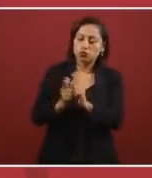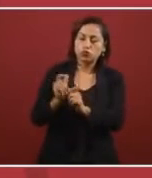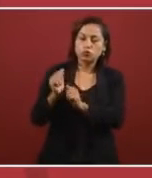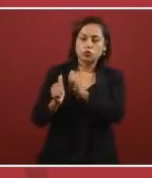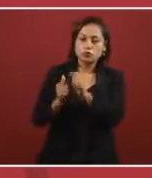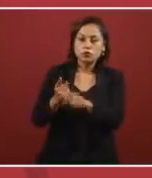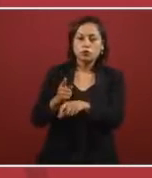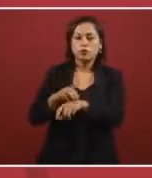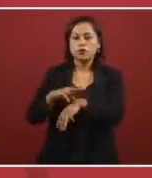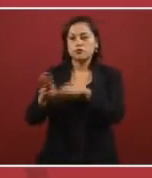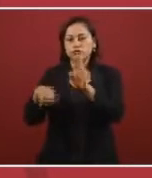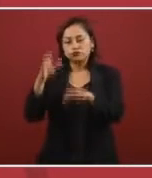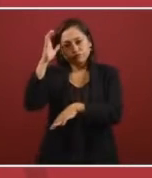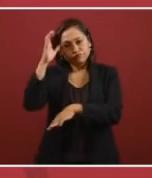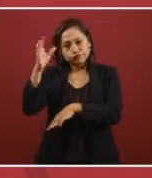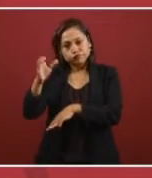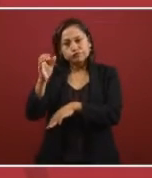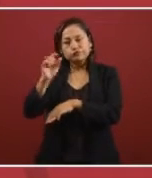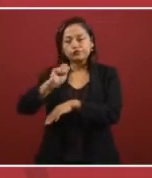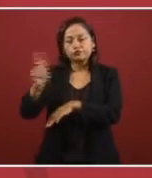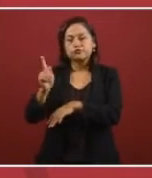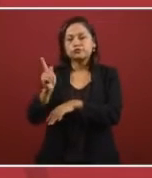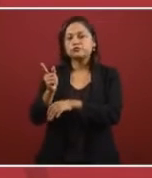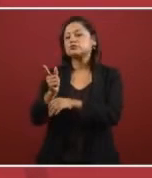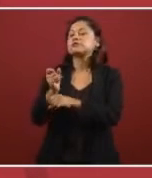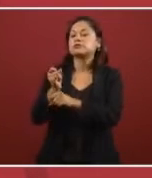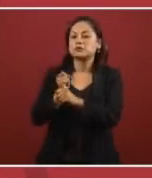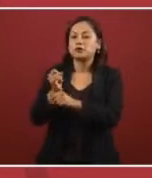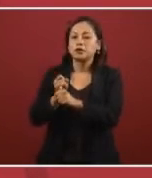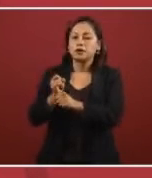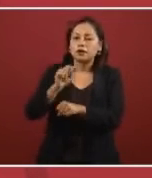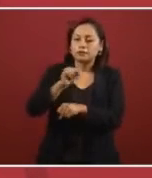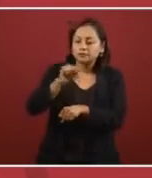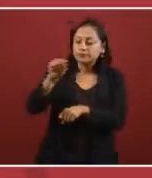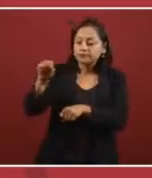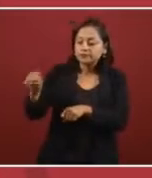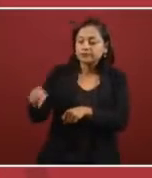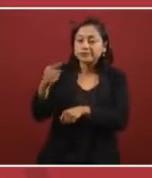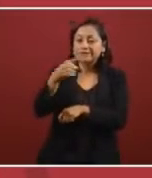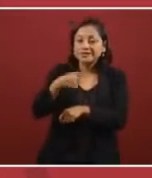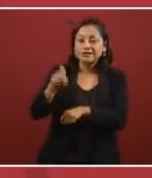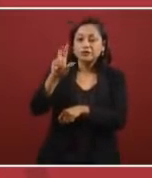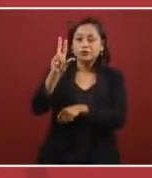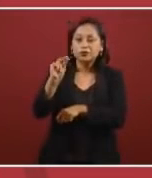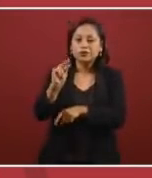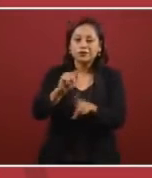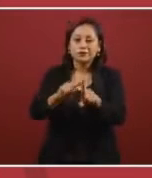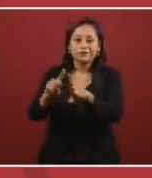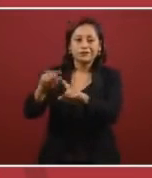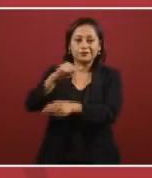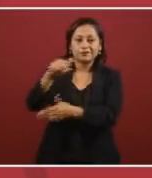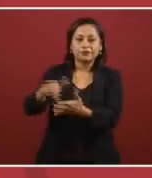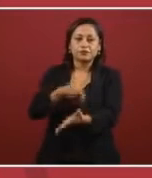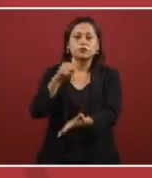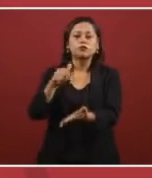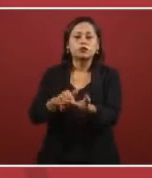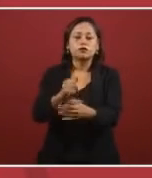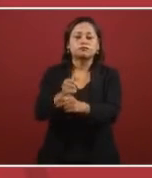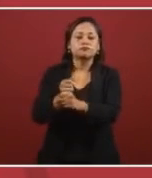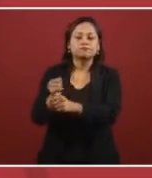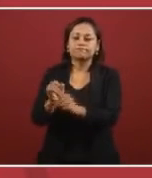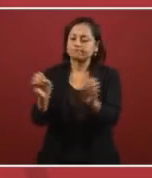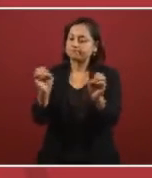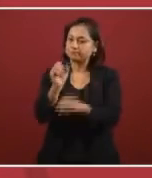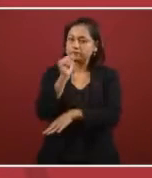parota iguala information 180 points in these regions